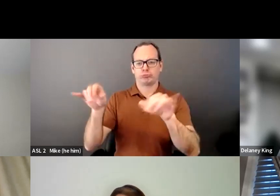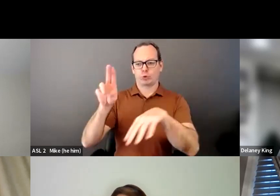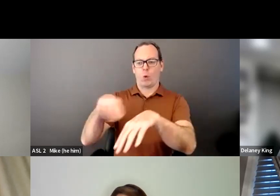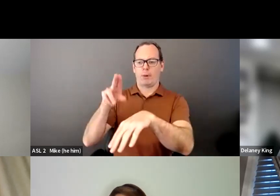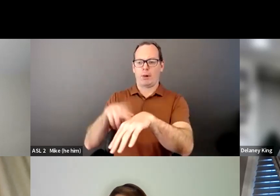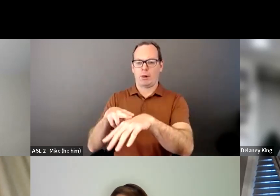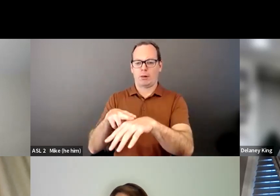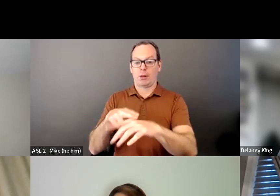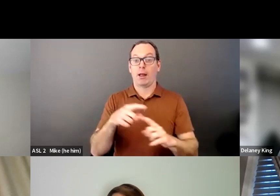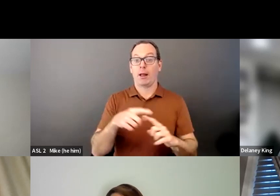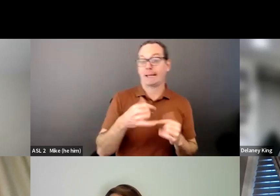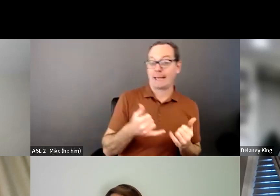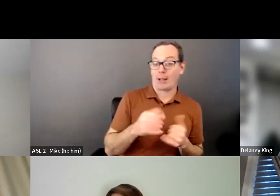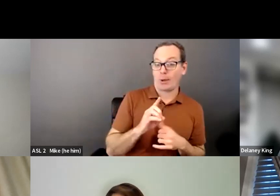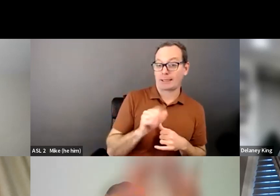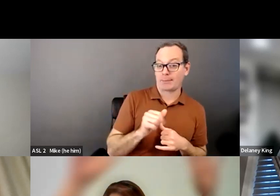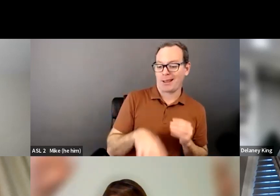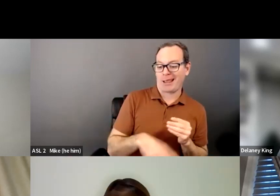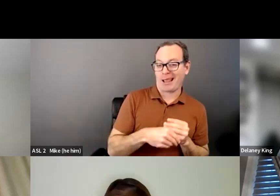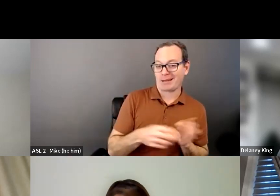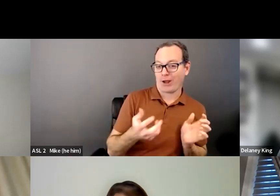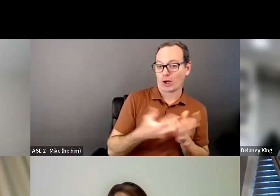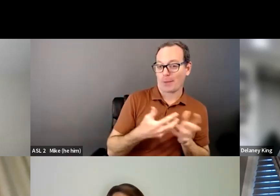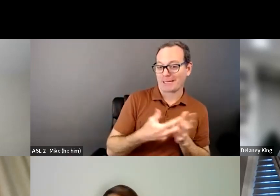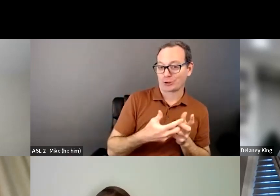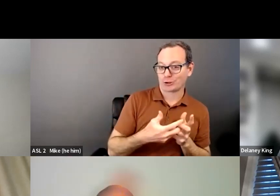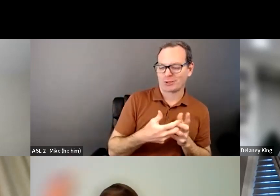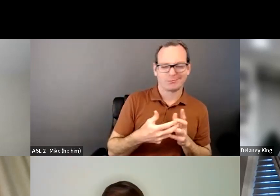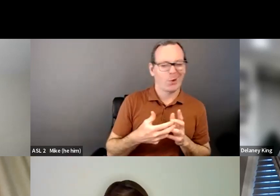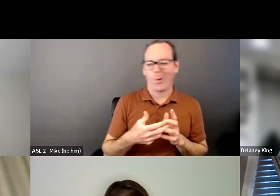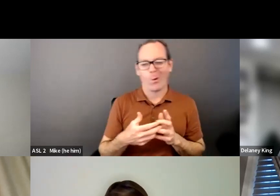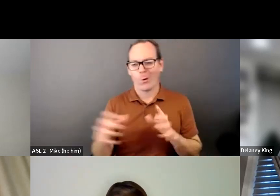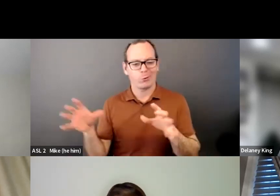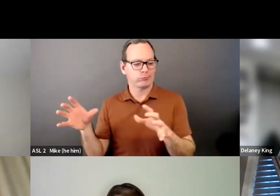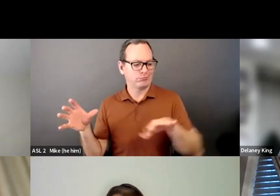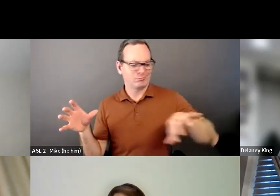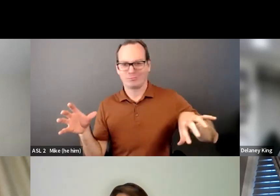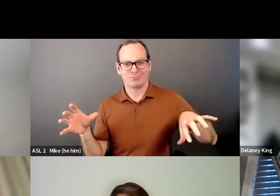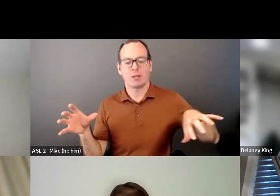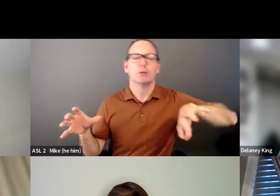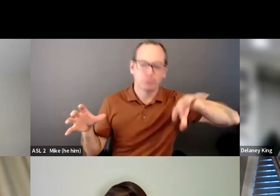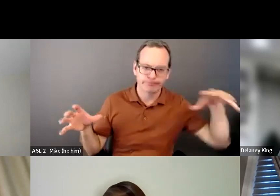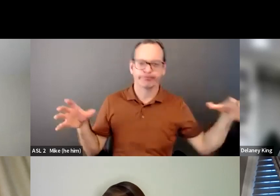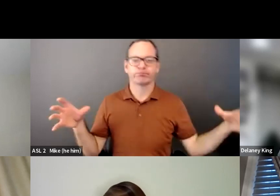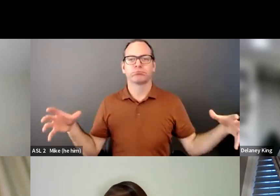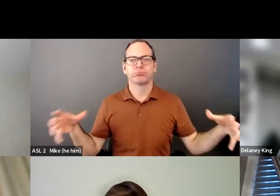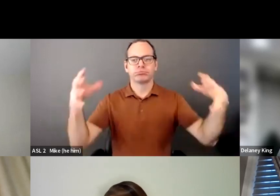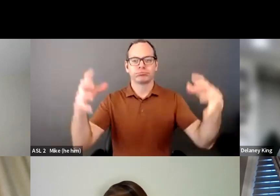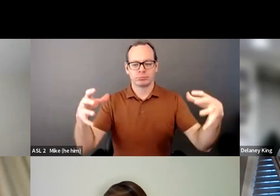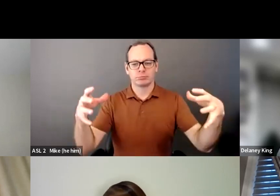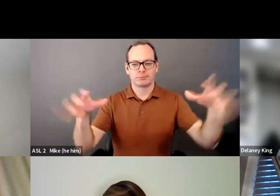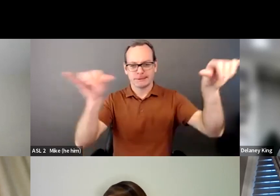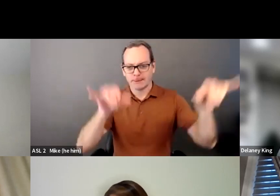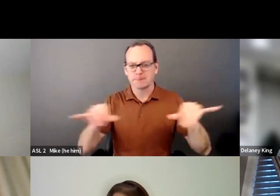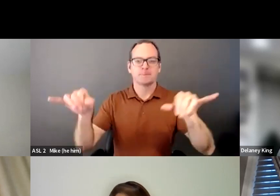that we provide, right? How about everybody has their own slate? There is a mosaic of things to pick from. And, if you really grind